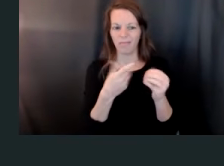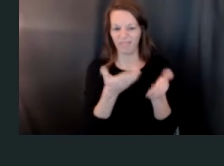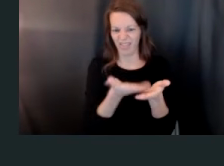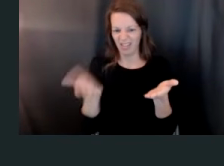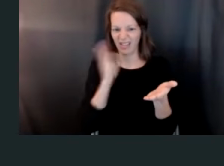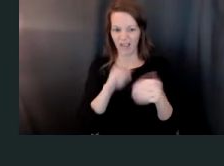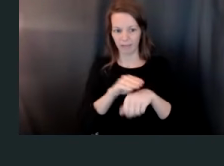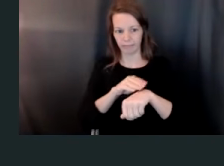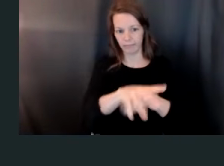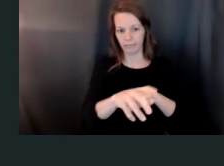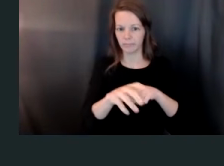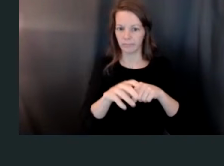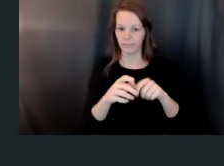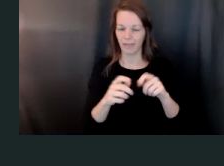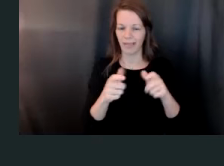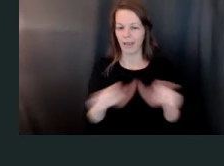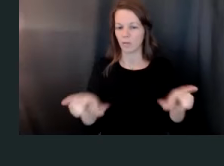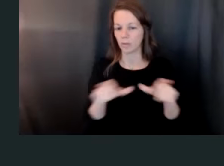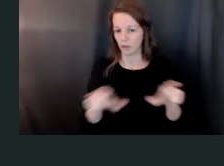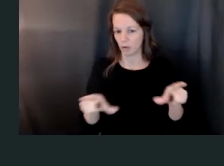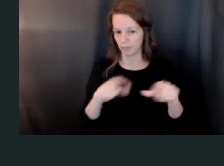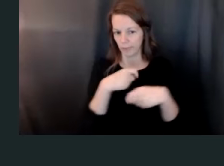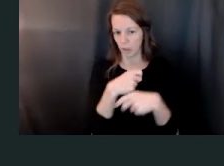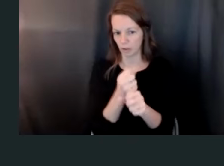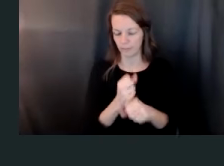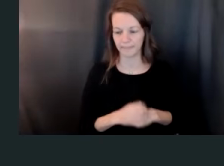shape language production.